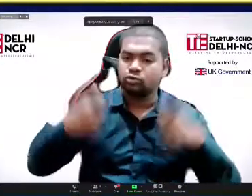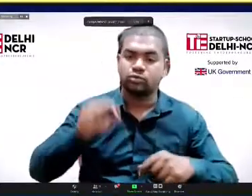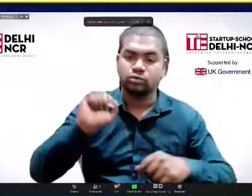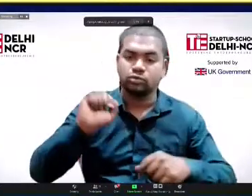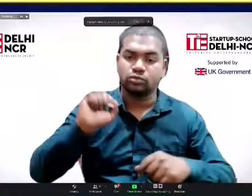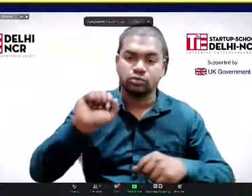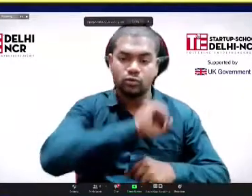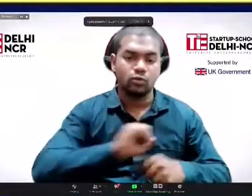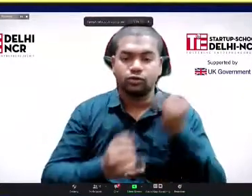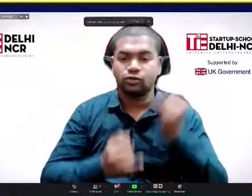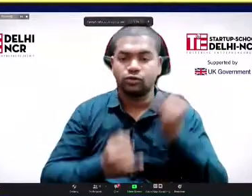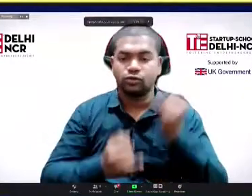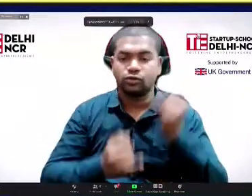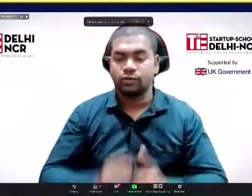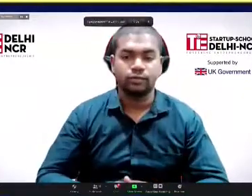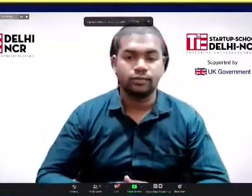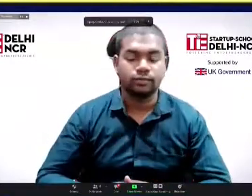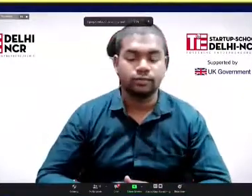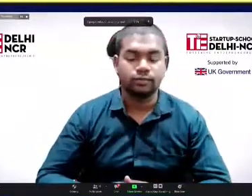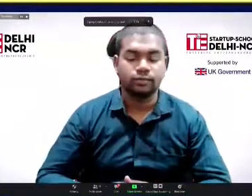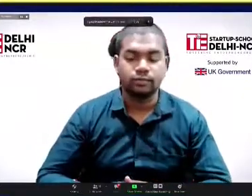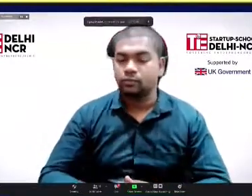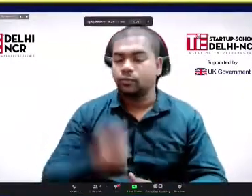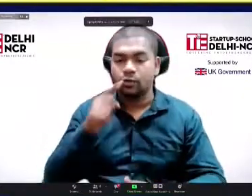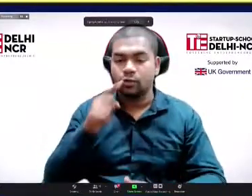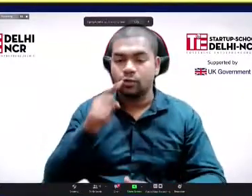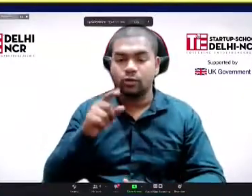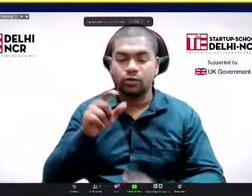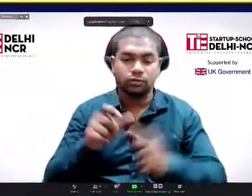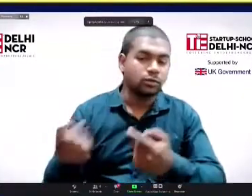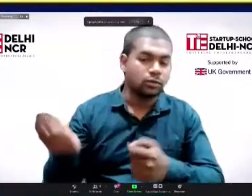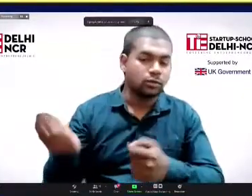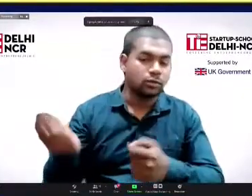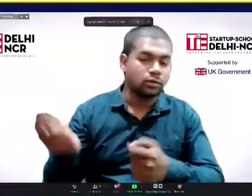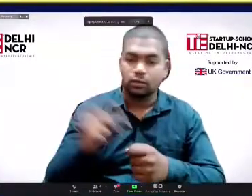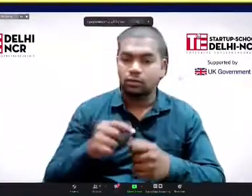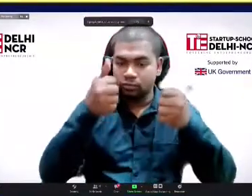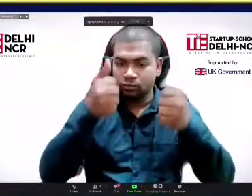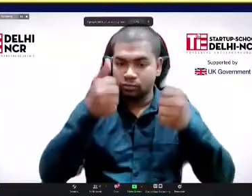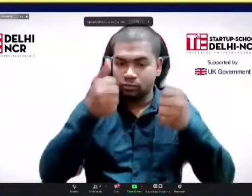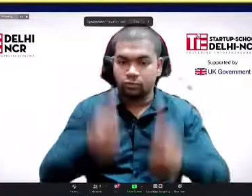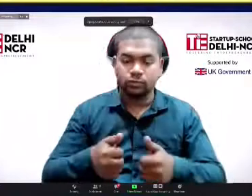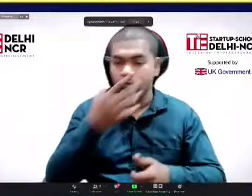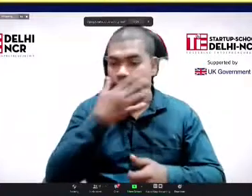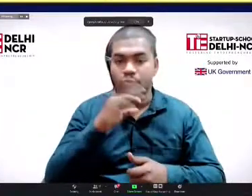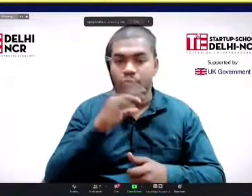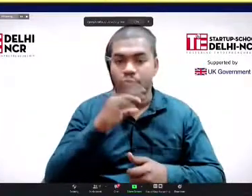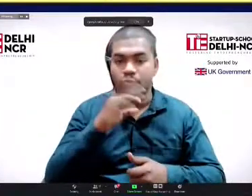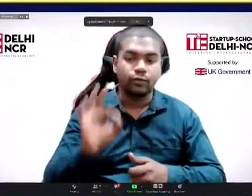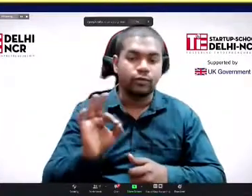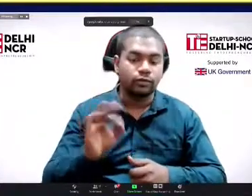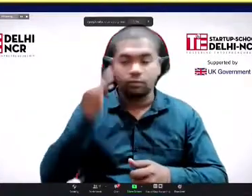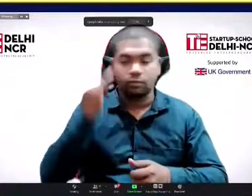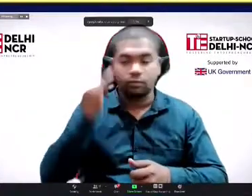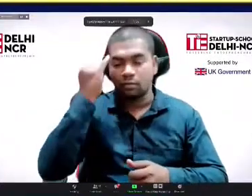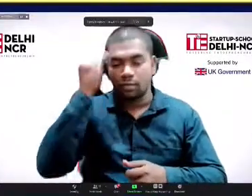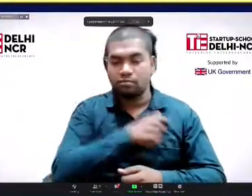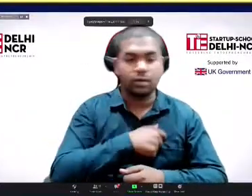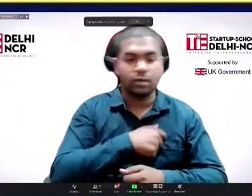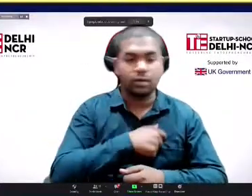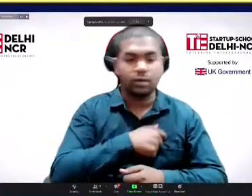story to people coming and imposing a story on a beautiful brand or idea you may